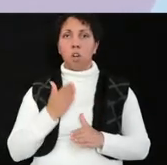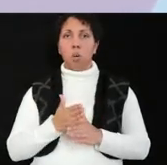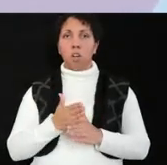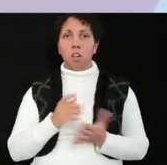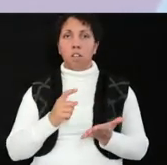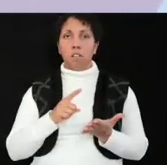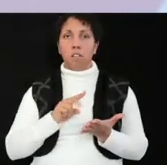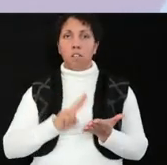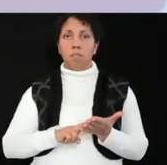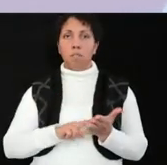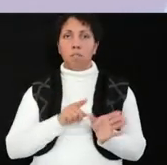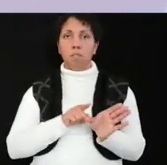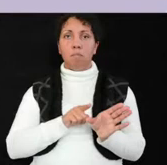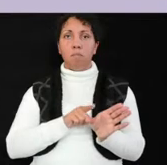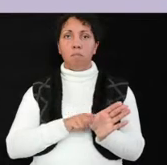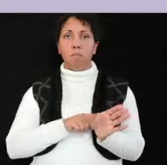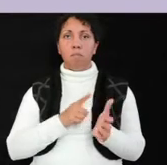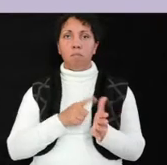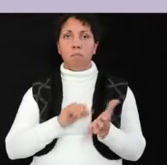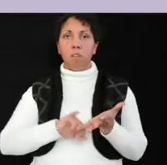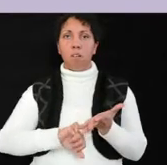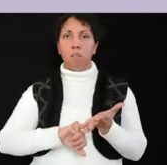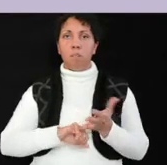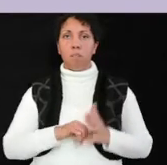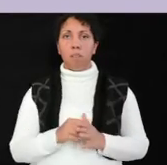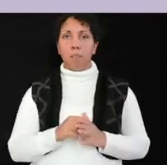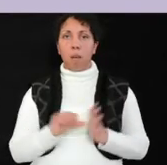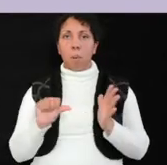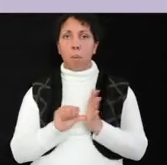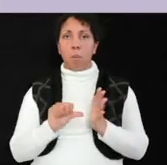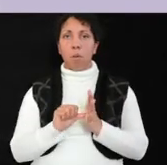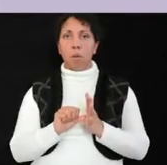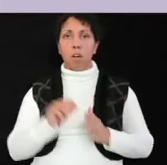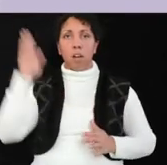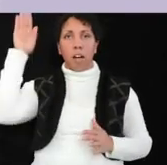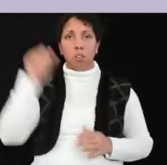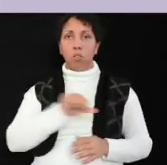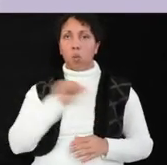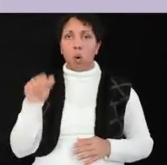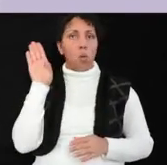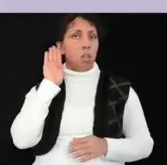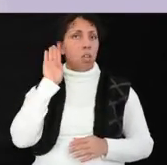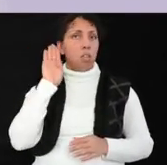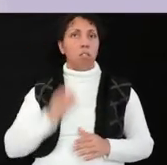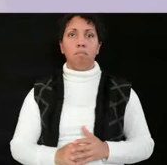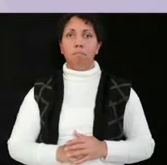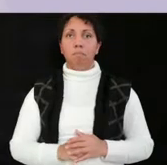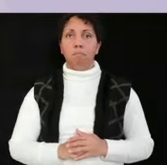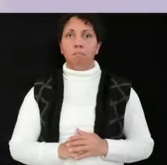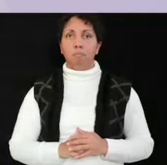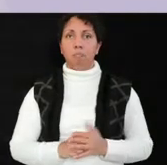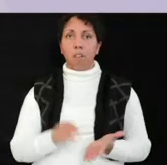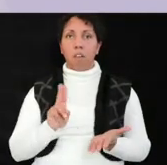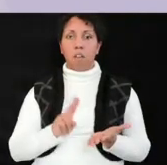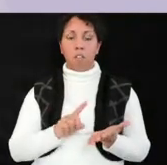NYAS. I help children to sort things out if adults won't listen to them. The law says that children have certain rights and I make